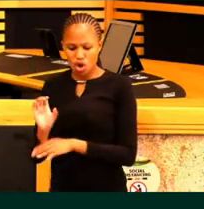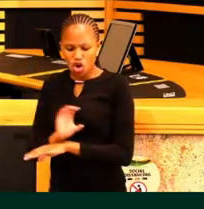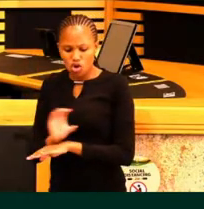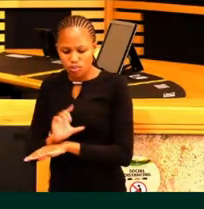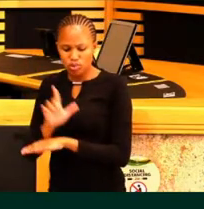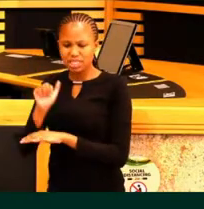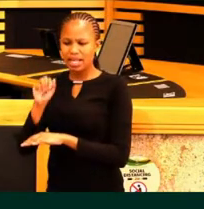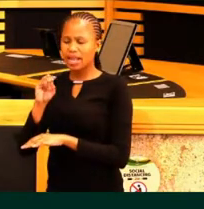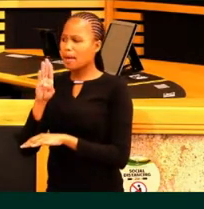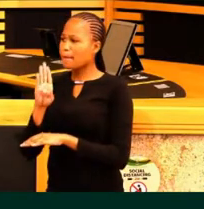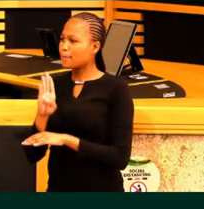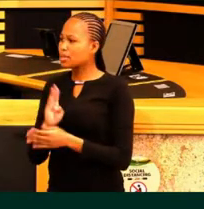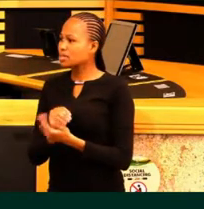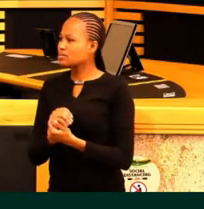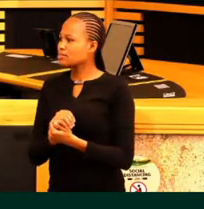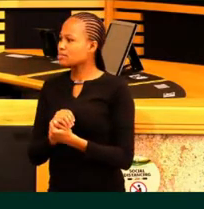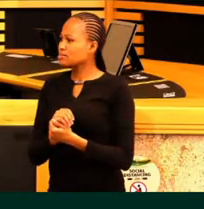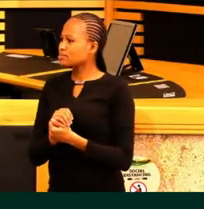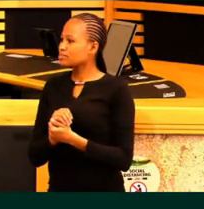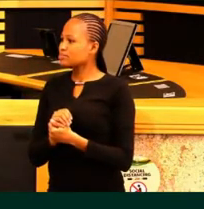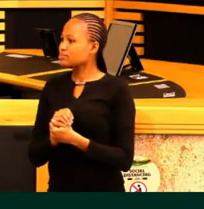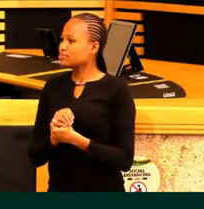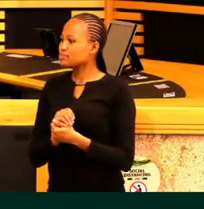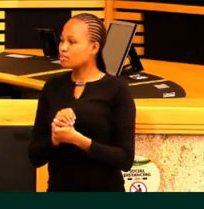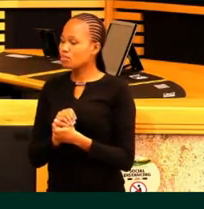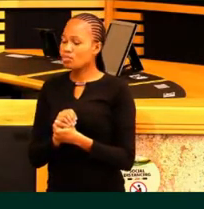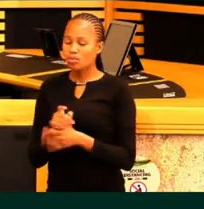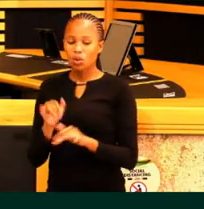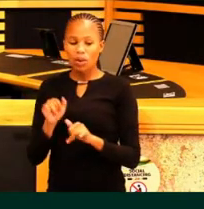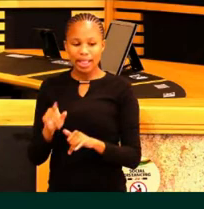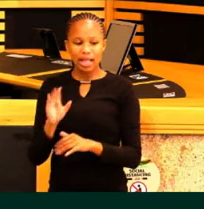one minute another member left